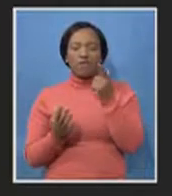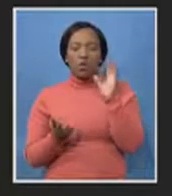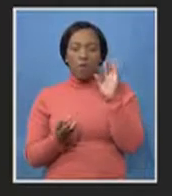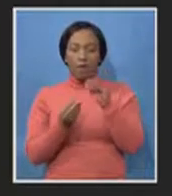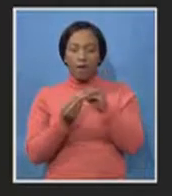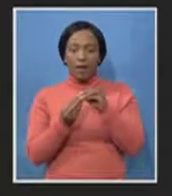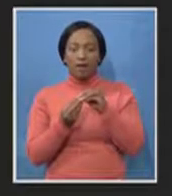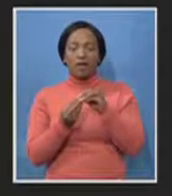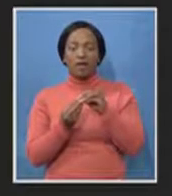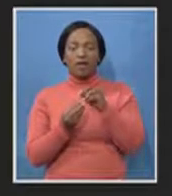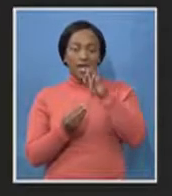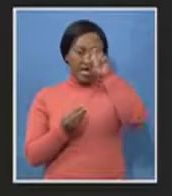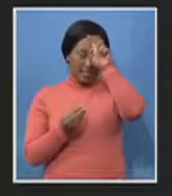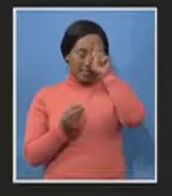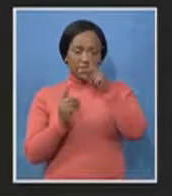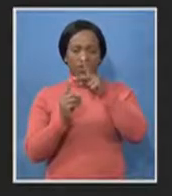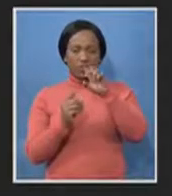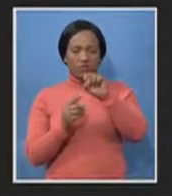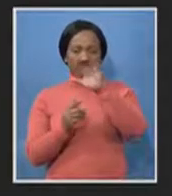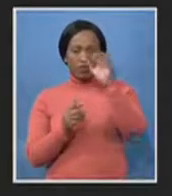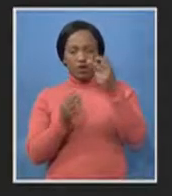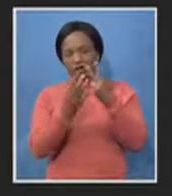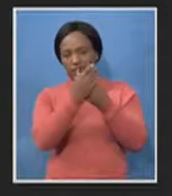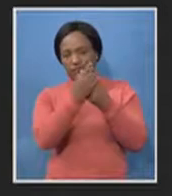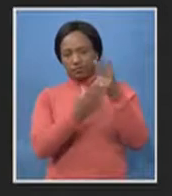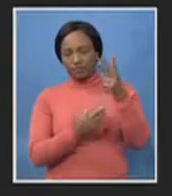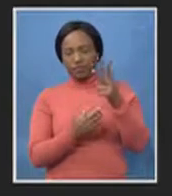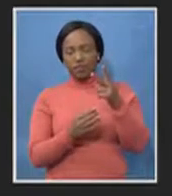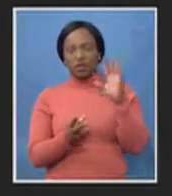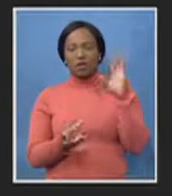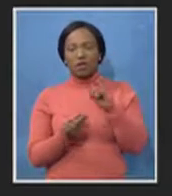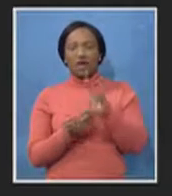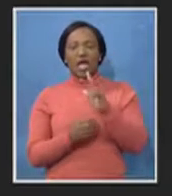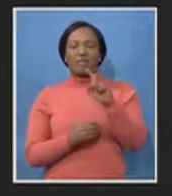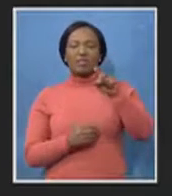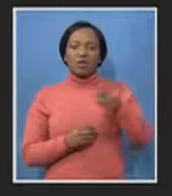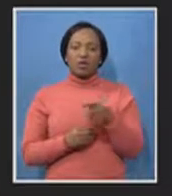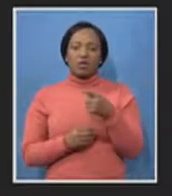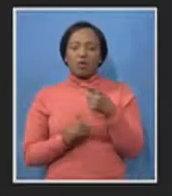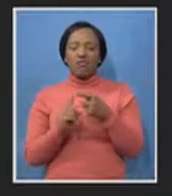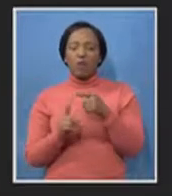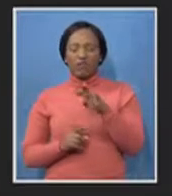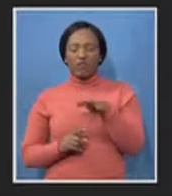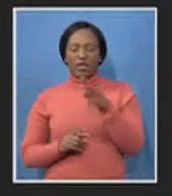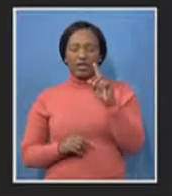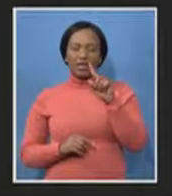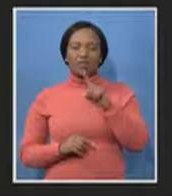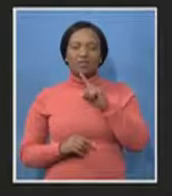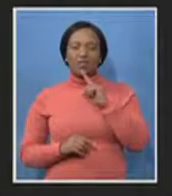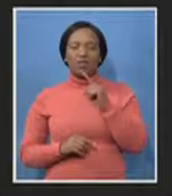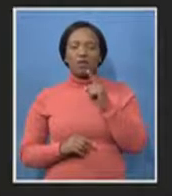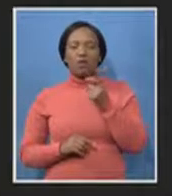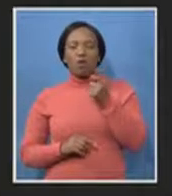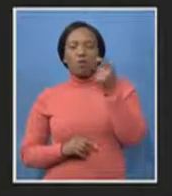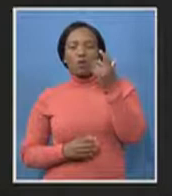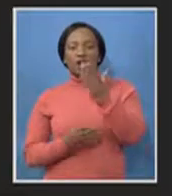for 8,000 deaths of the 14,000, which is more than half of the entire continental deaths there.